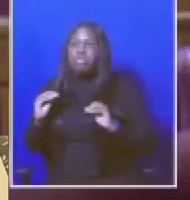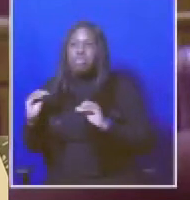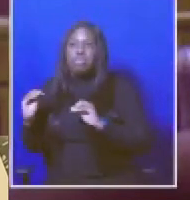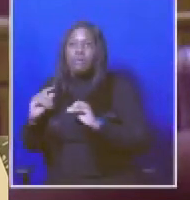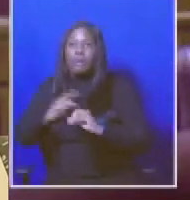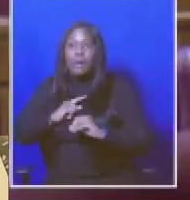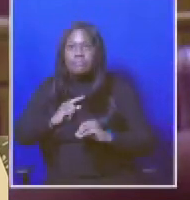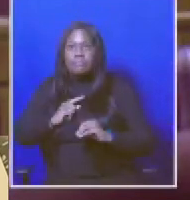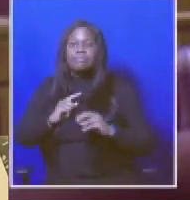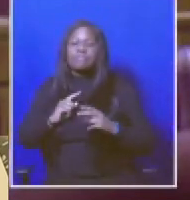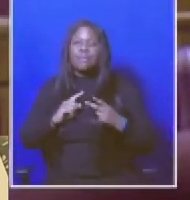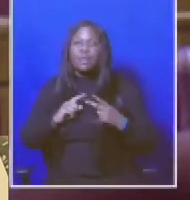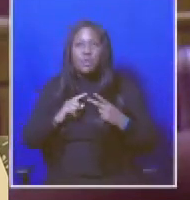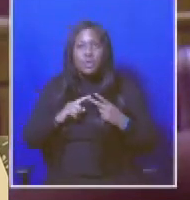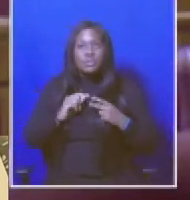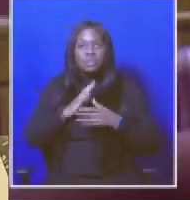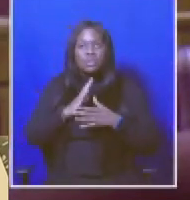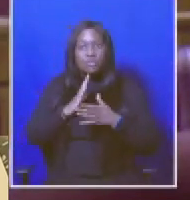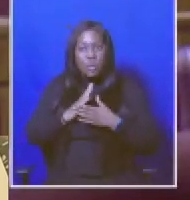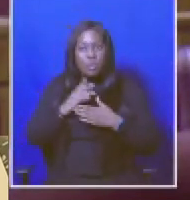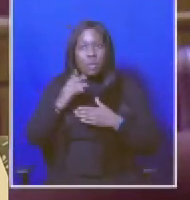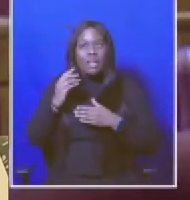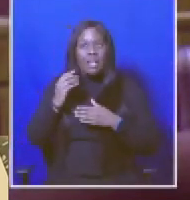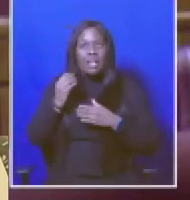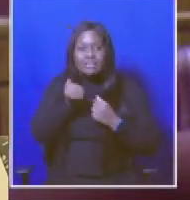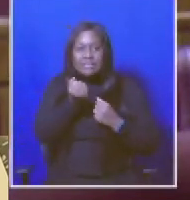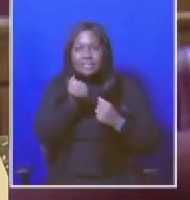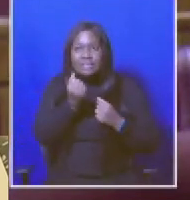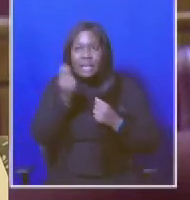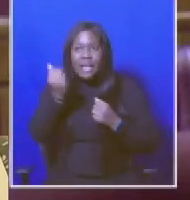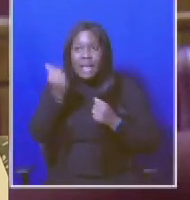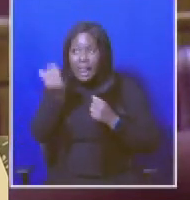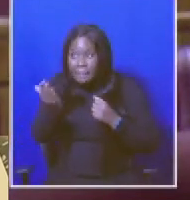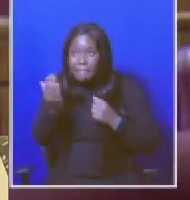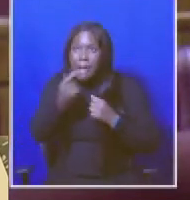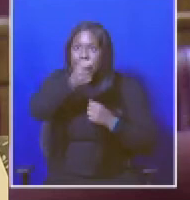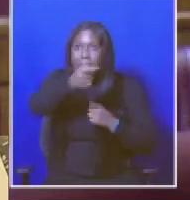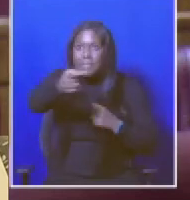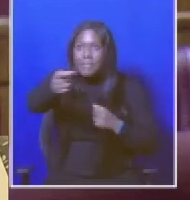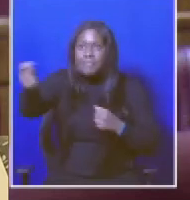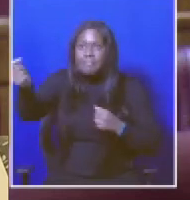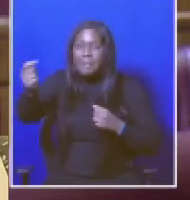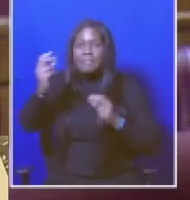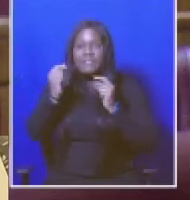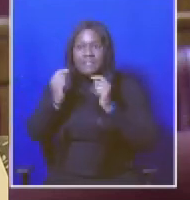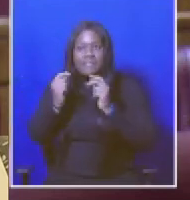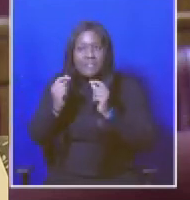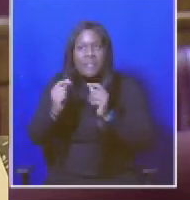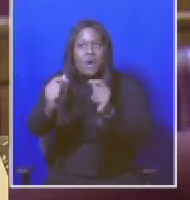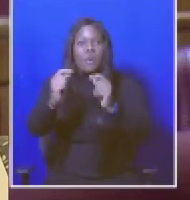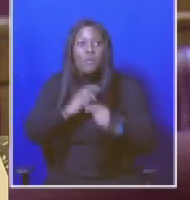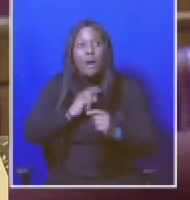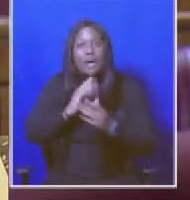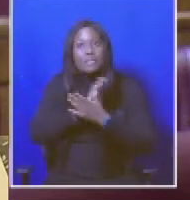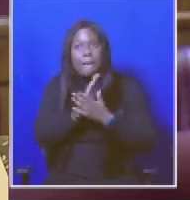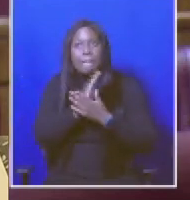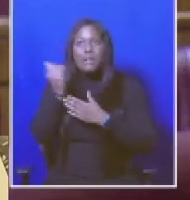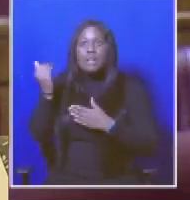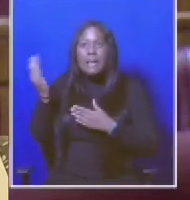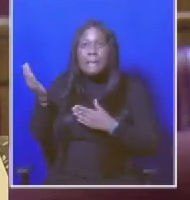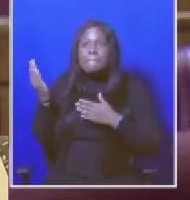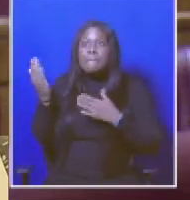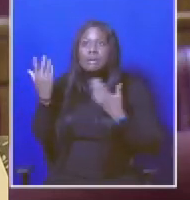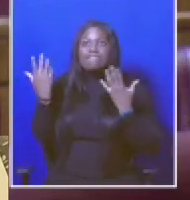in place to fast track the settlement of these claims? Because most of those who lodged the claims are